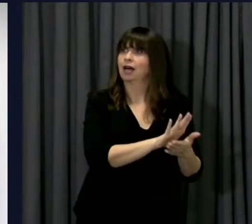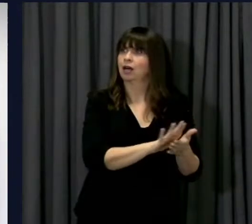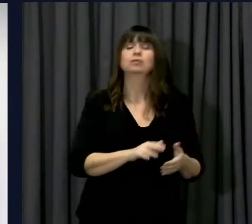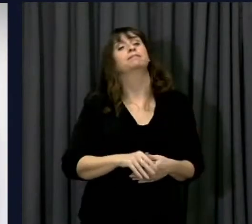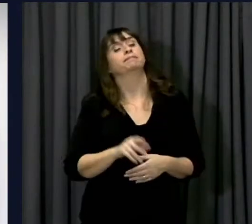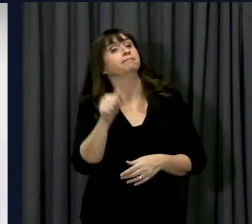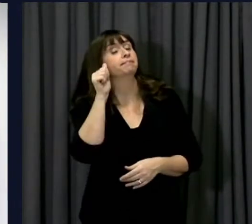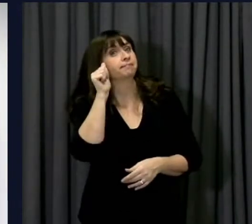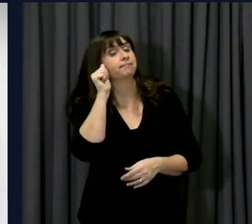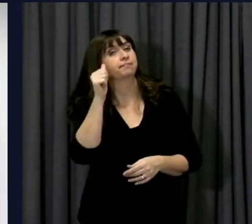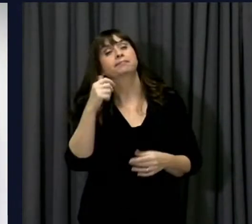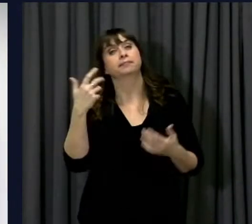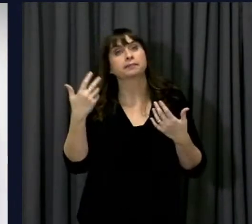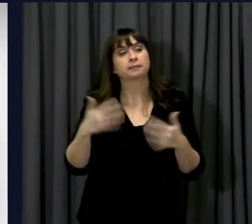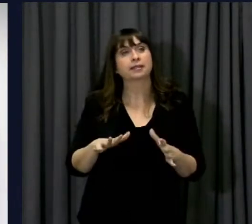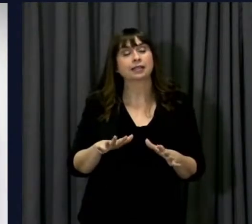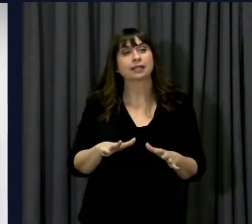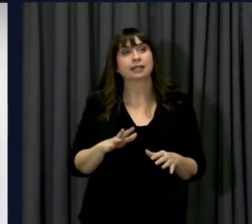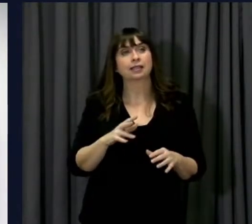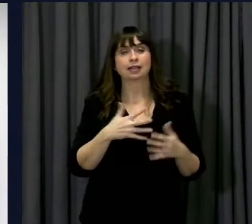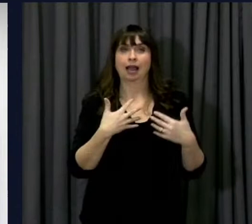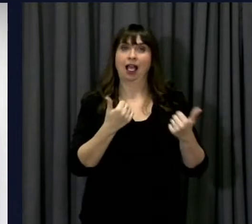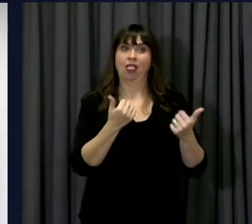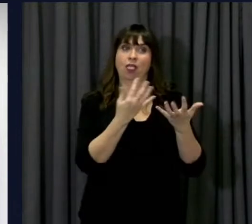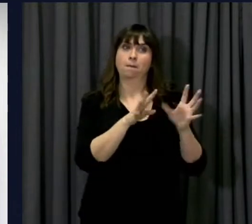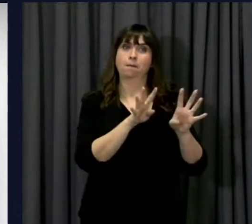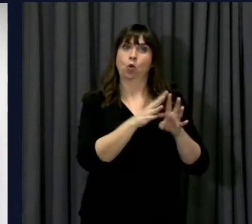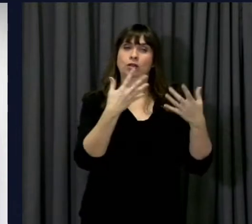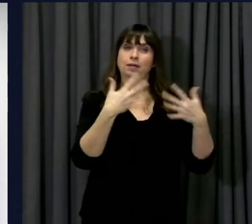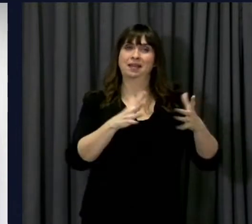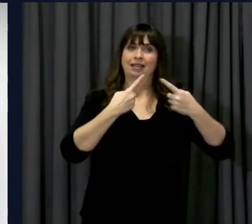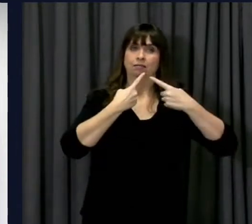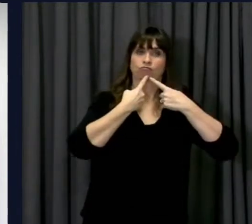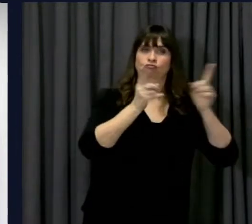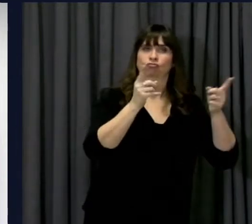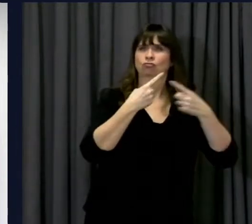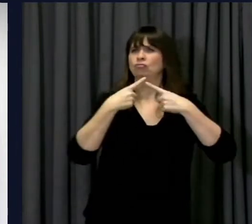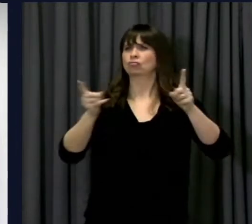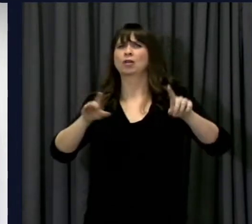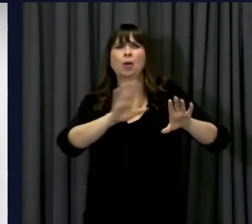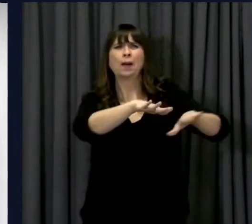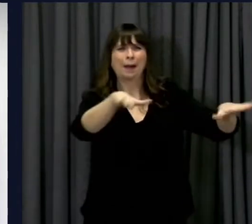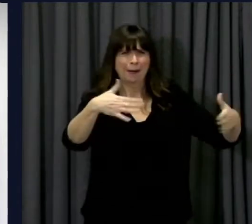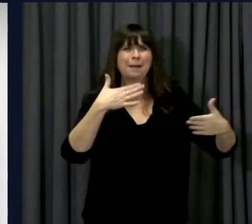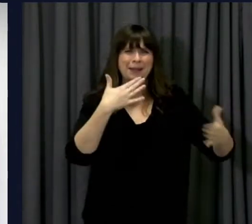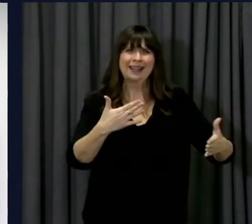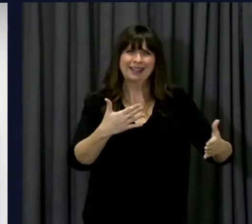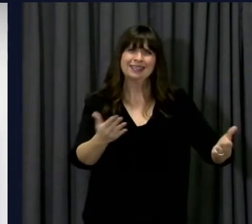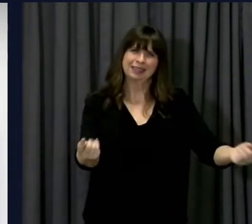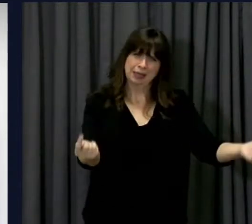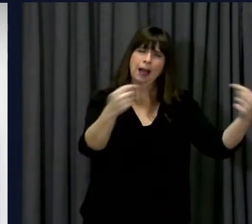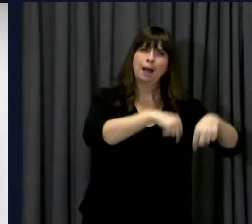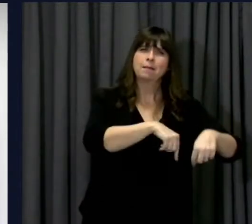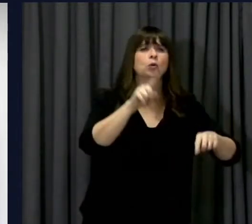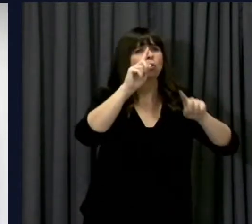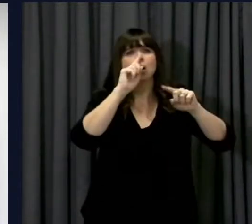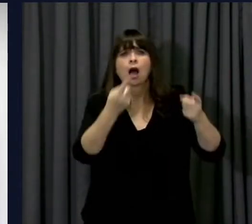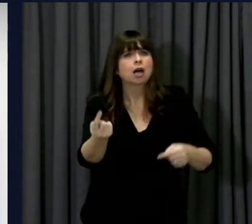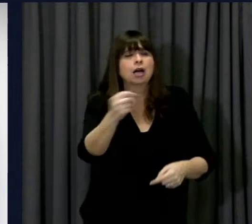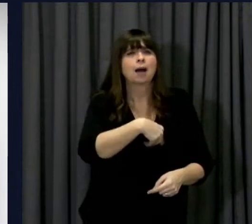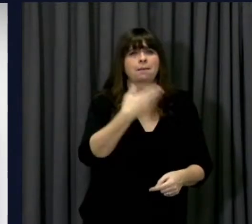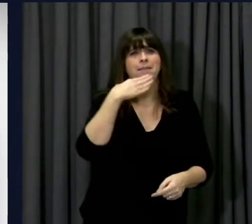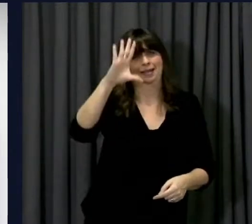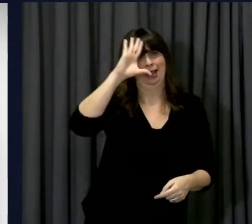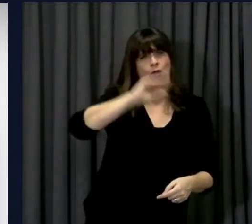seen some of the public statements that the Health Board have made, encouraging people to attend or to let them know if they can't attend. And it goes back